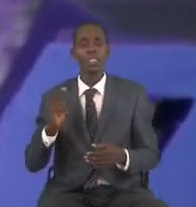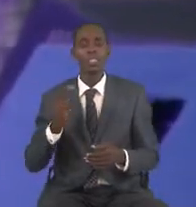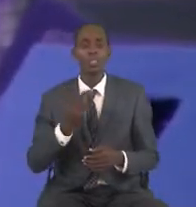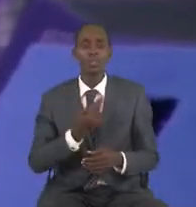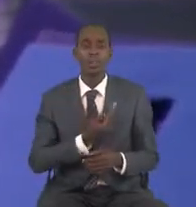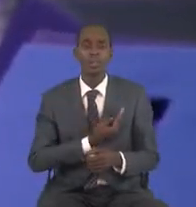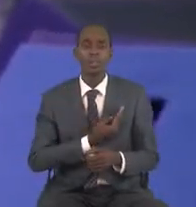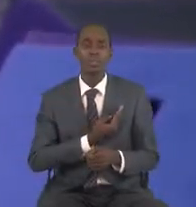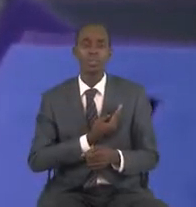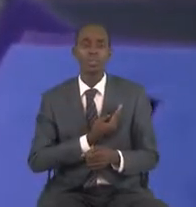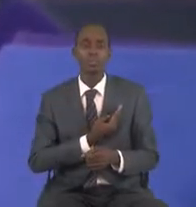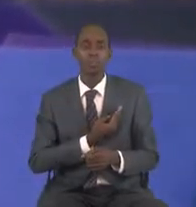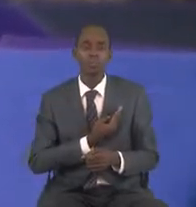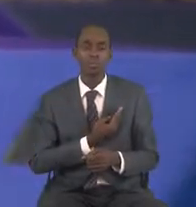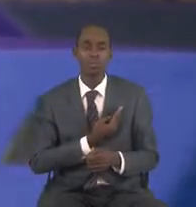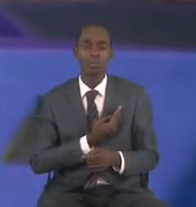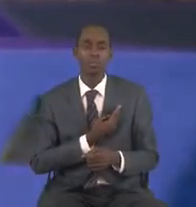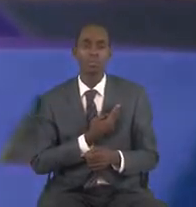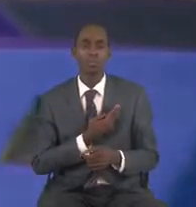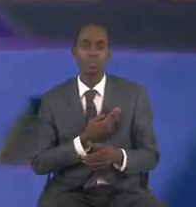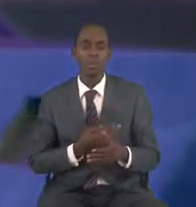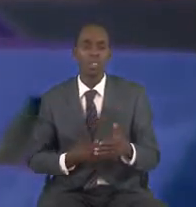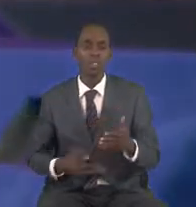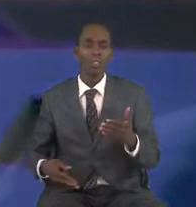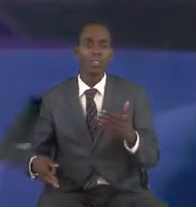forgive us.